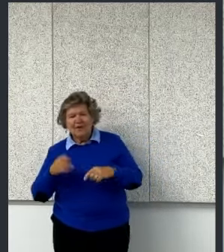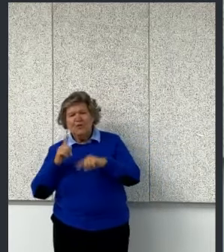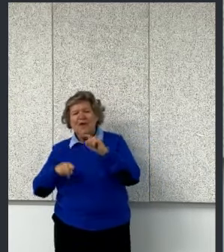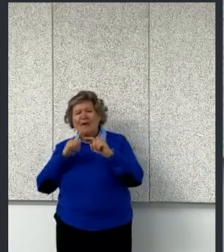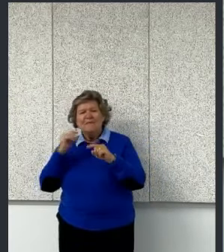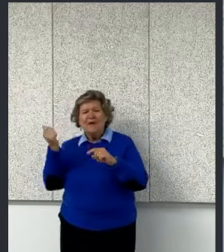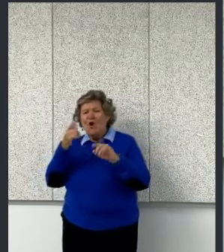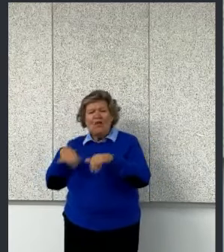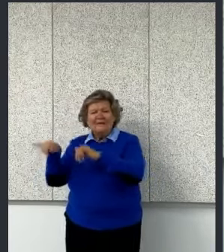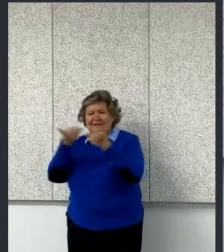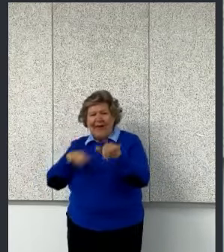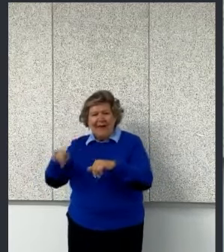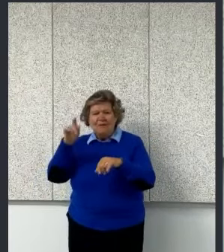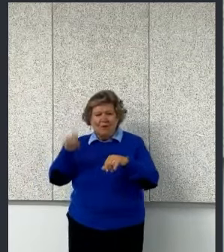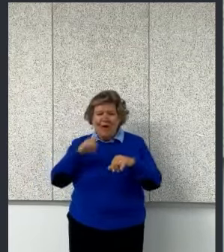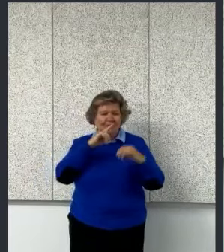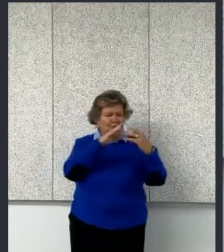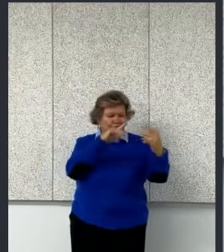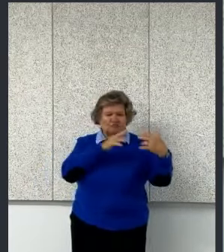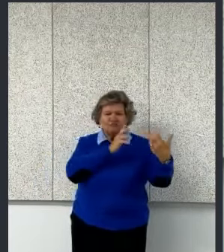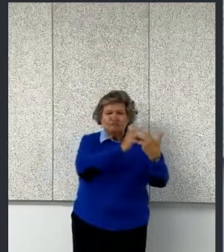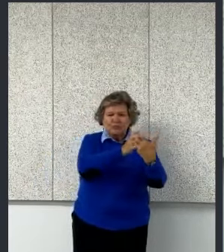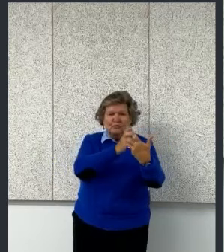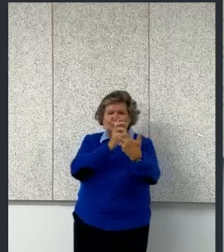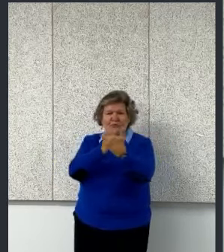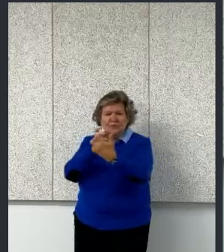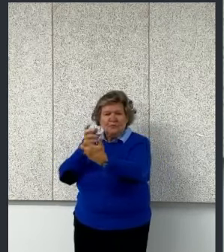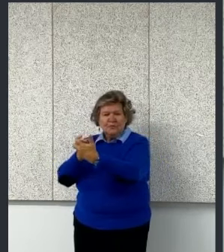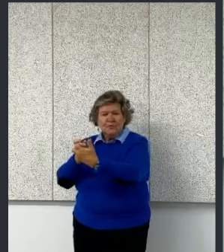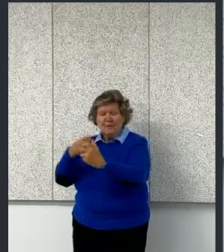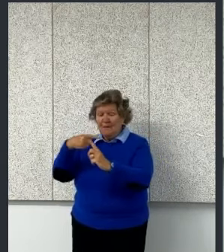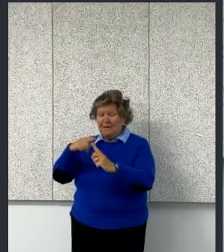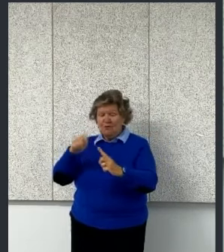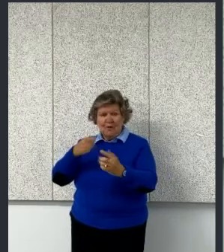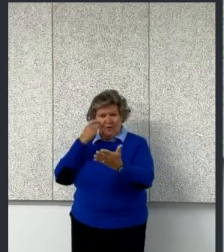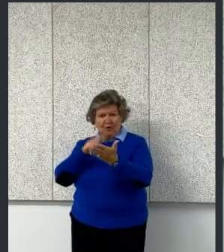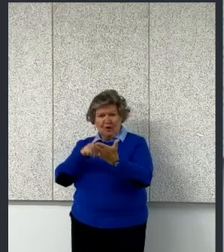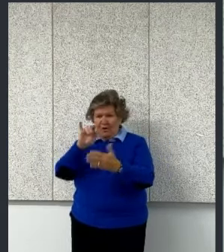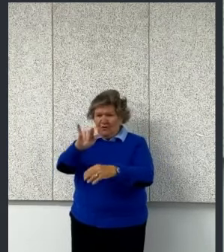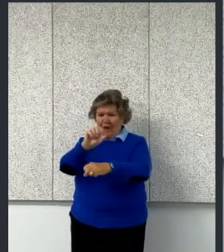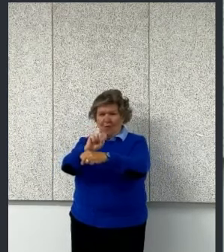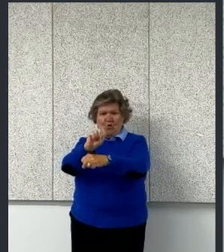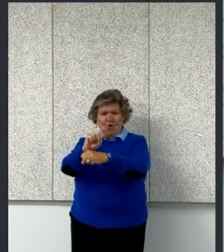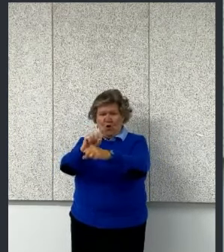because with such a deep knowledge of what the work is, it means that